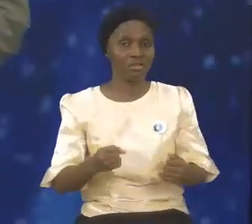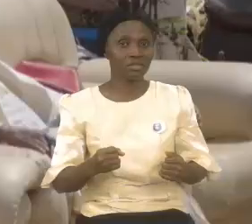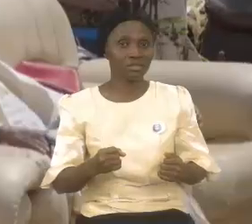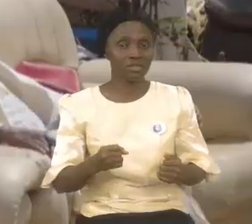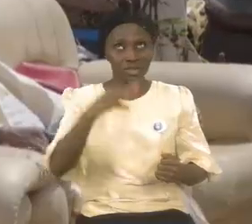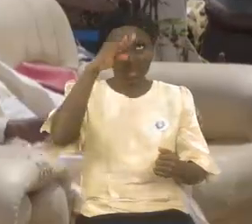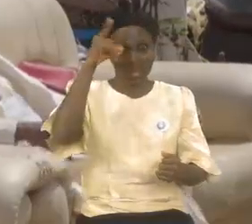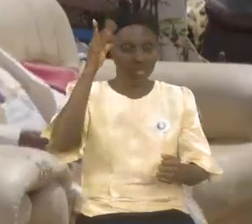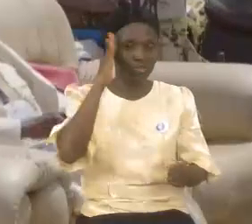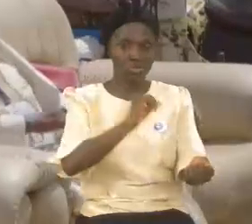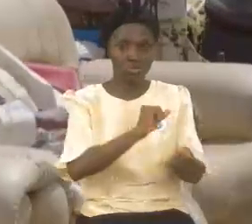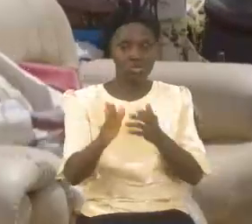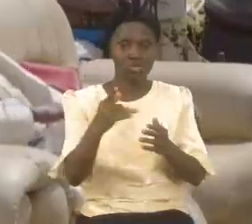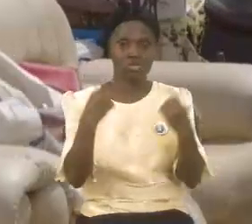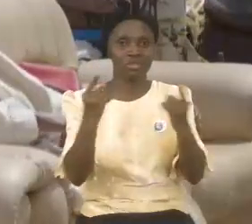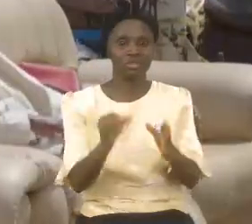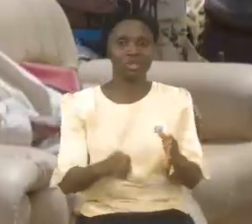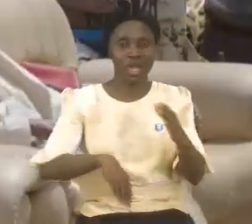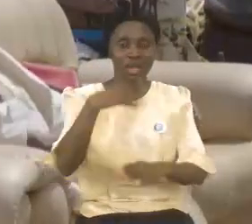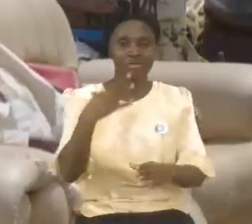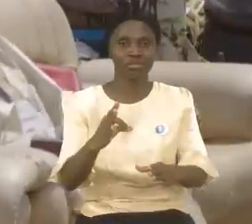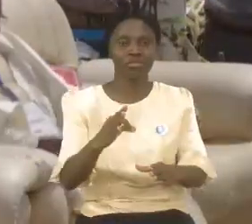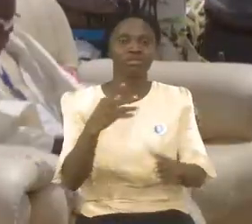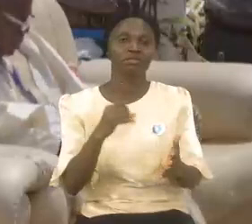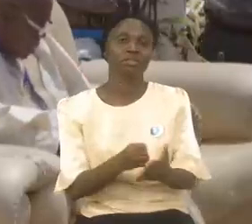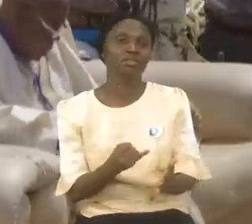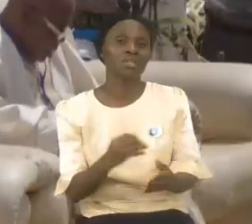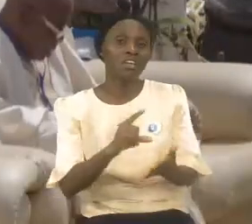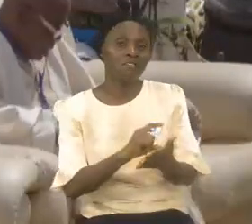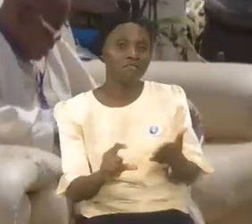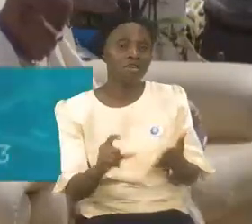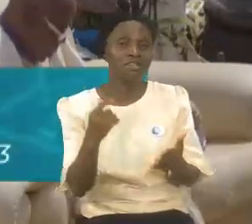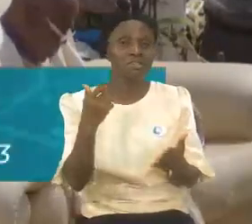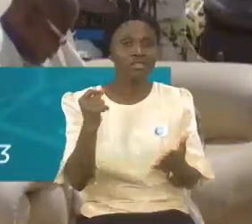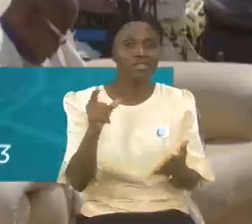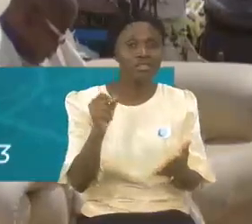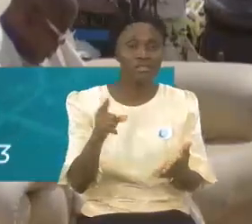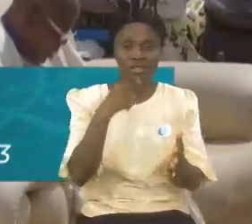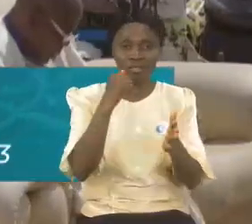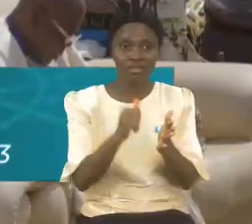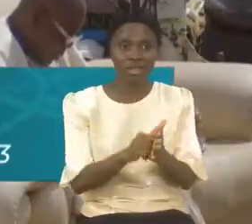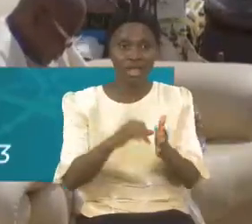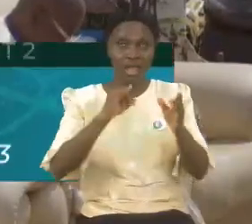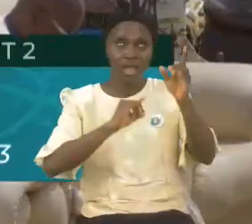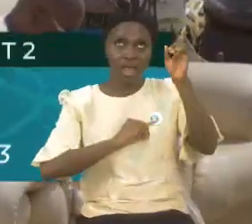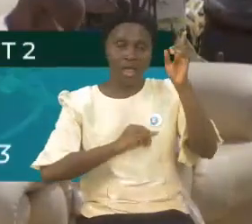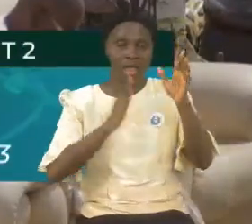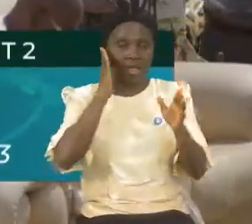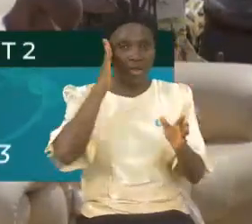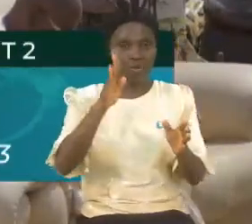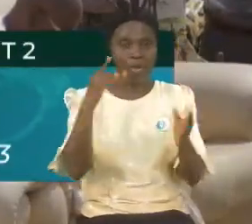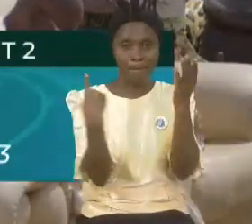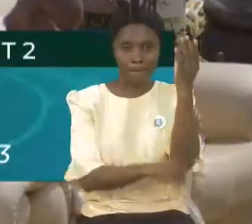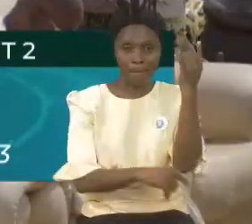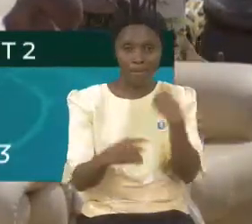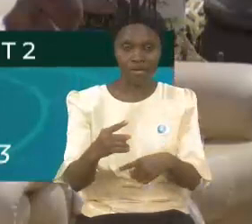at verse 11. In verse 11, it says, and I will punish the world